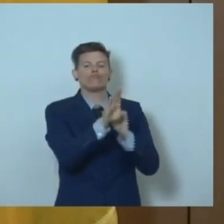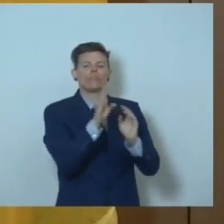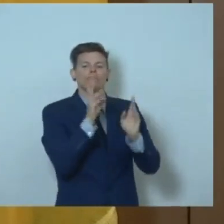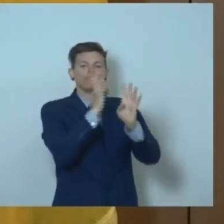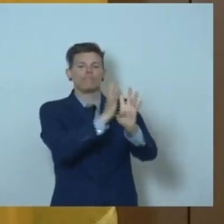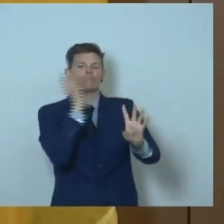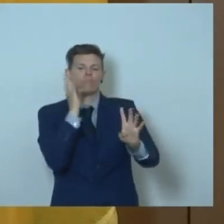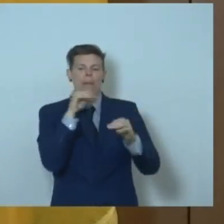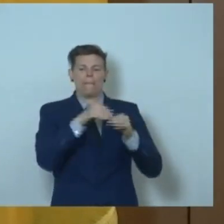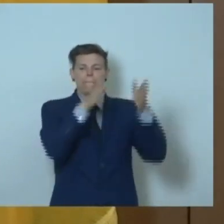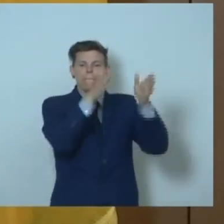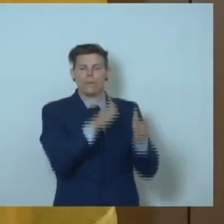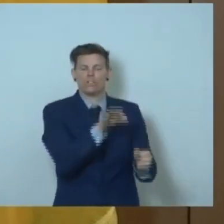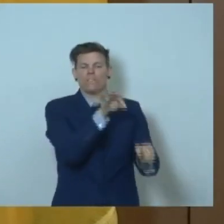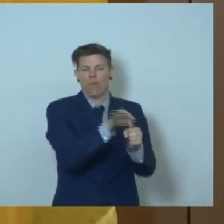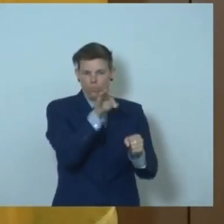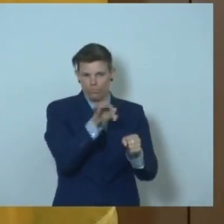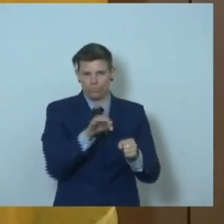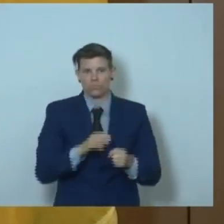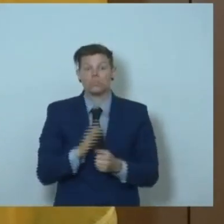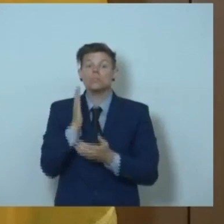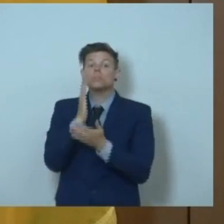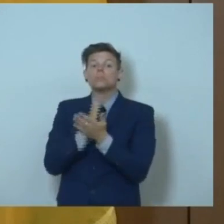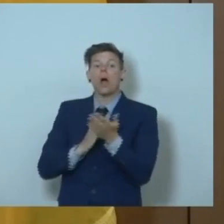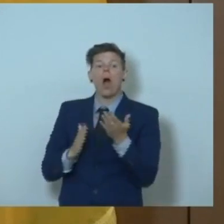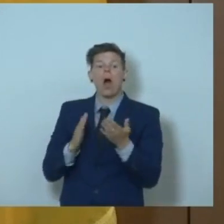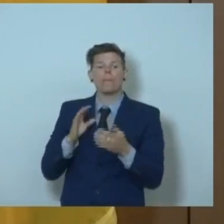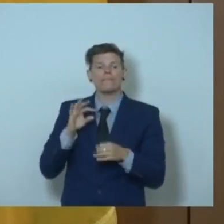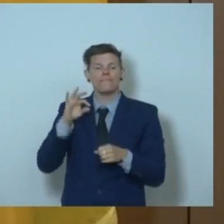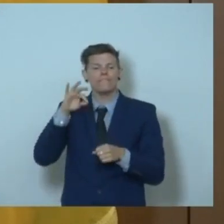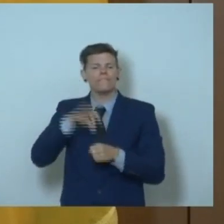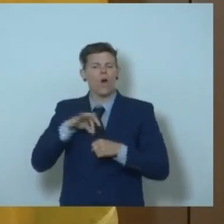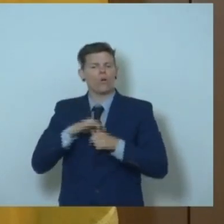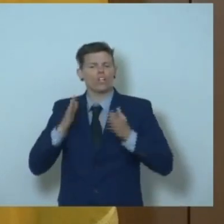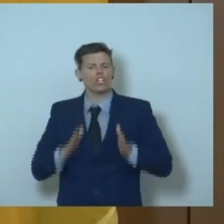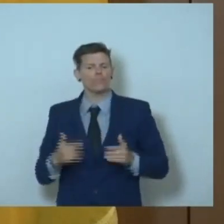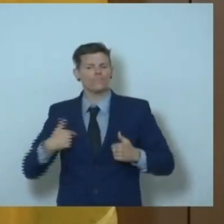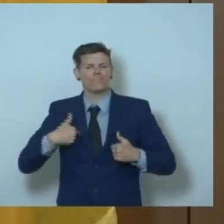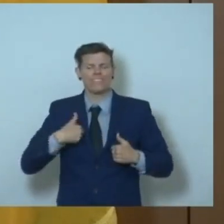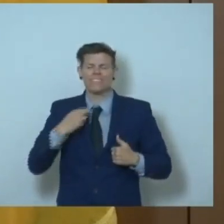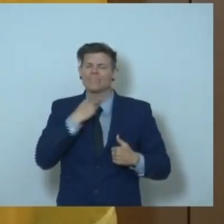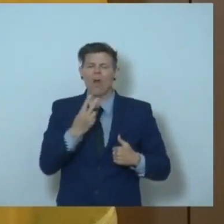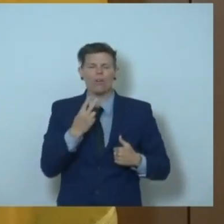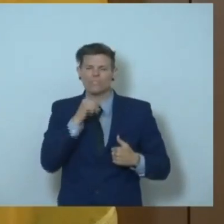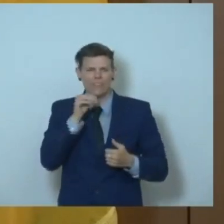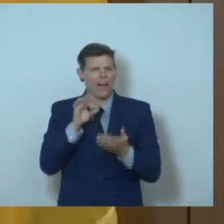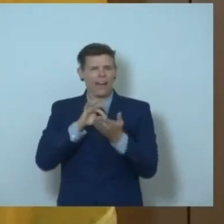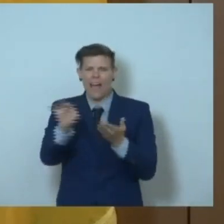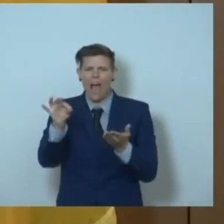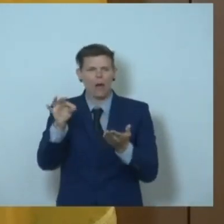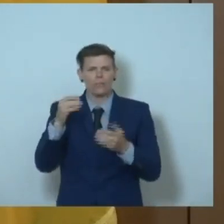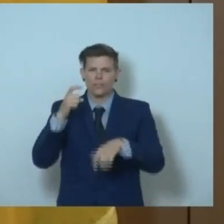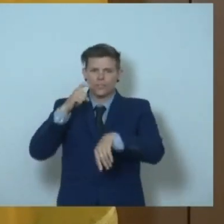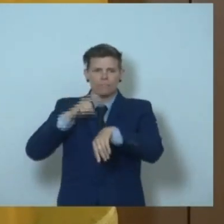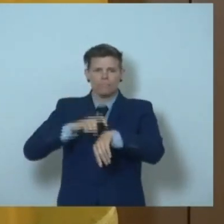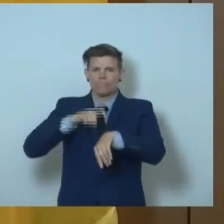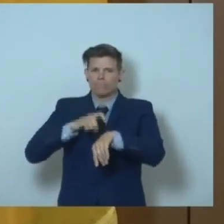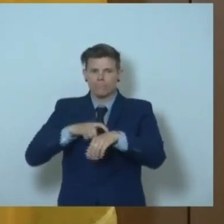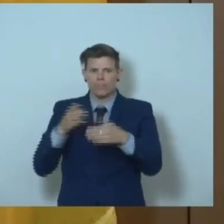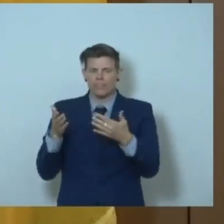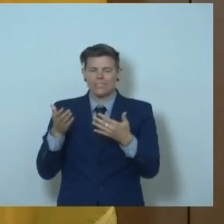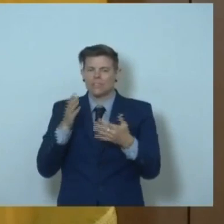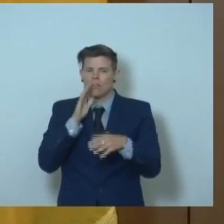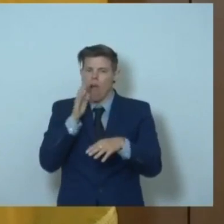some voters, their voice was not counted or heard in this primary election, and that's untenable.